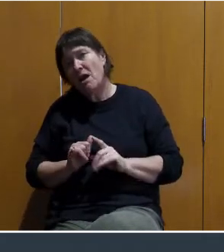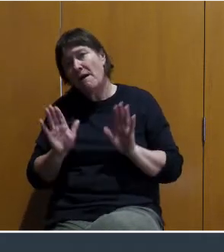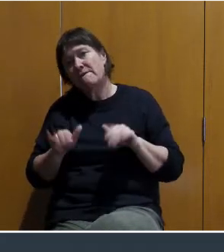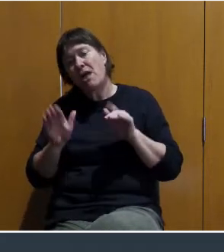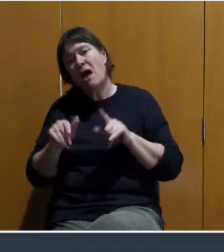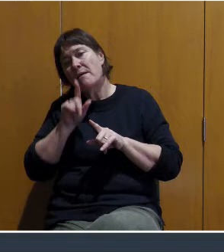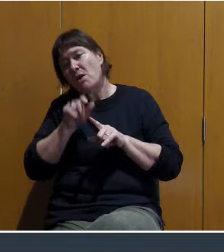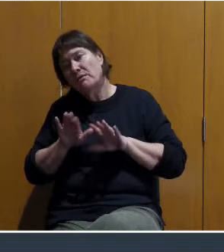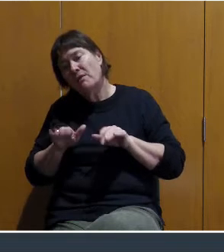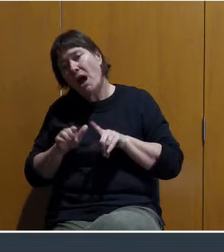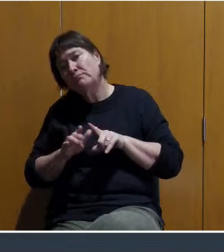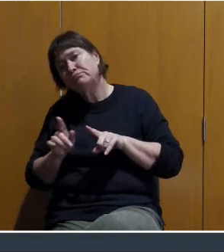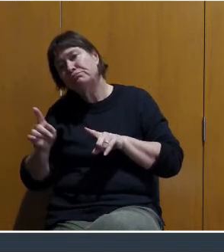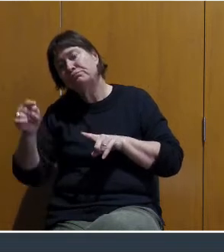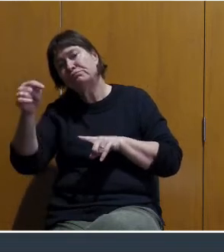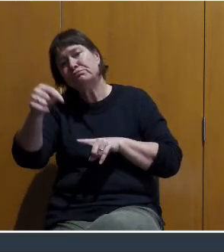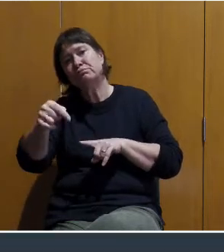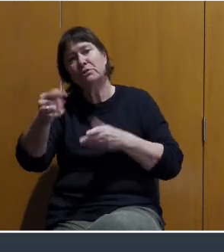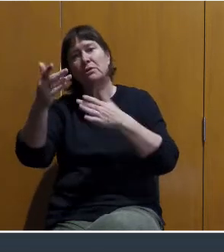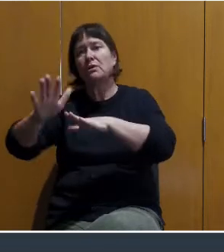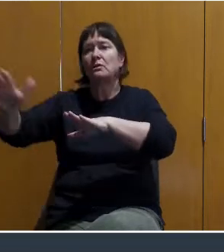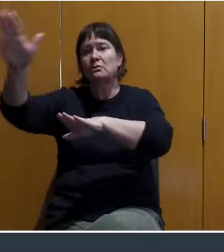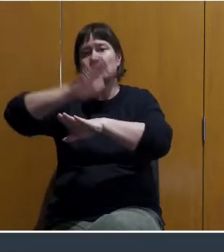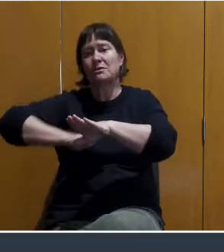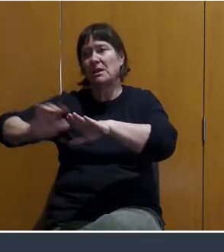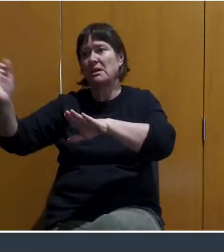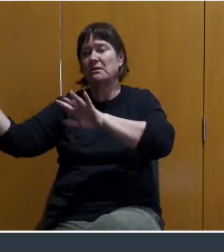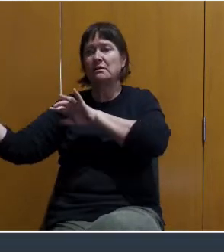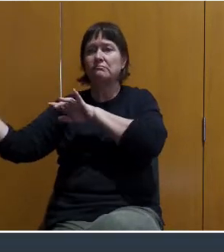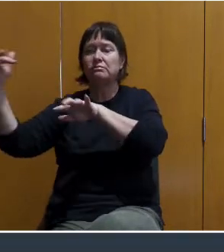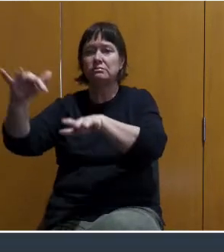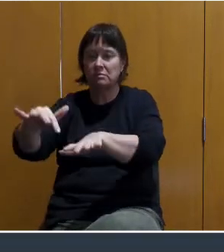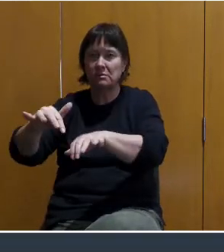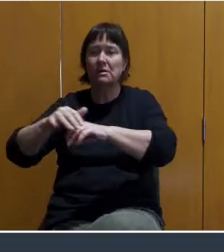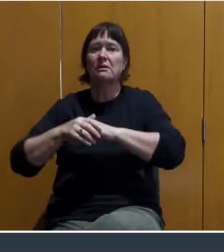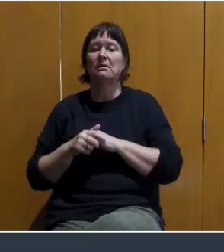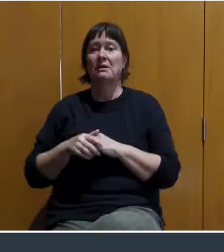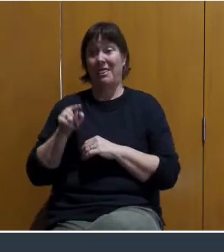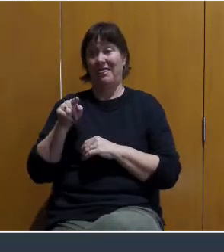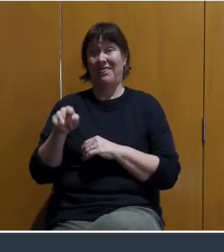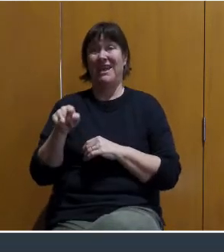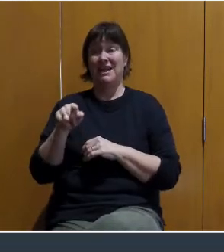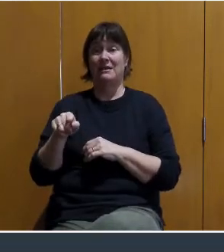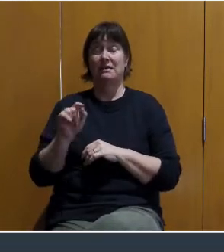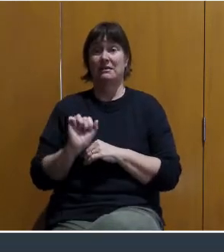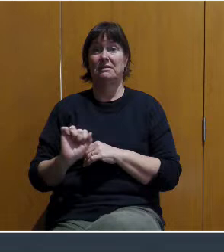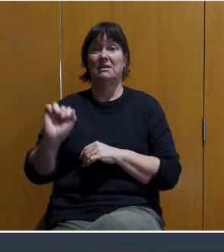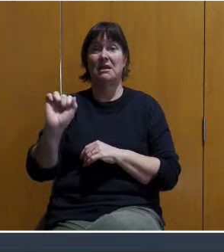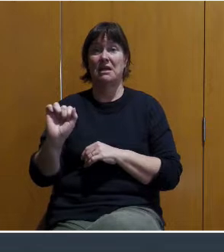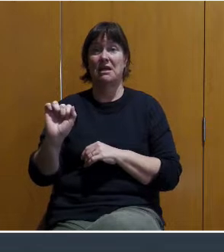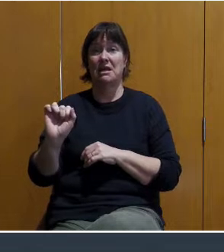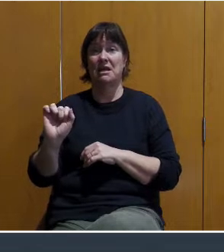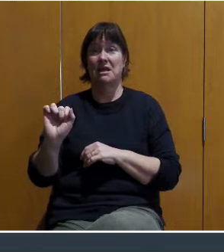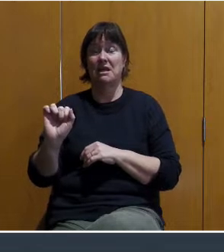here, to various locations around the country. And that is the West